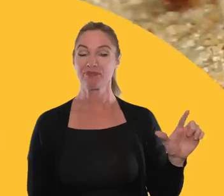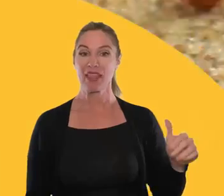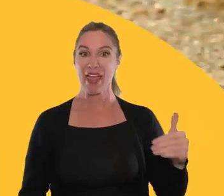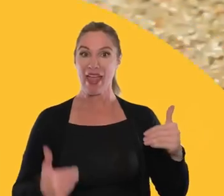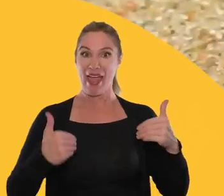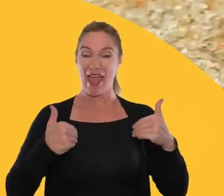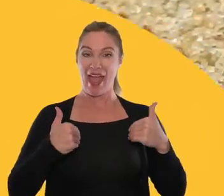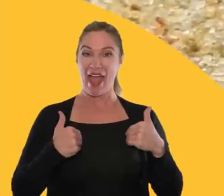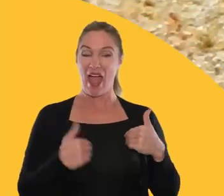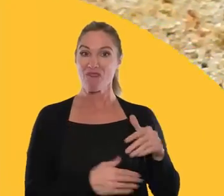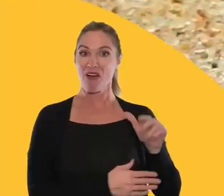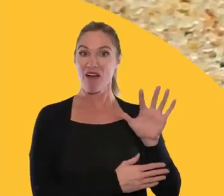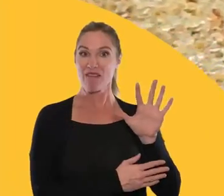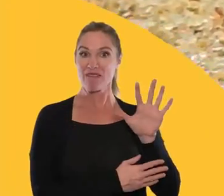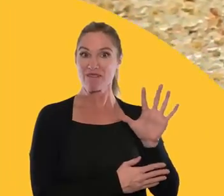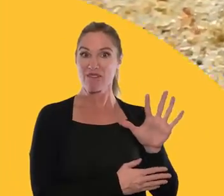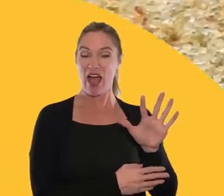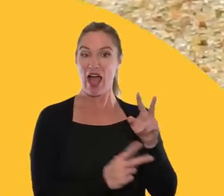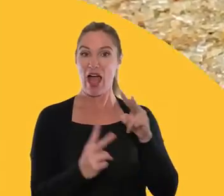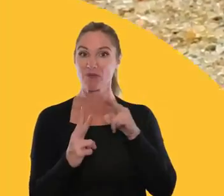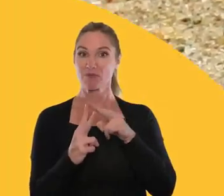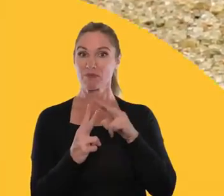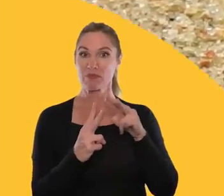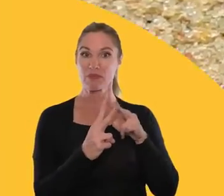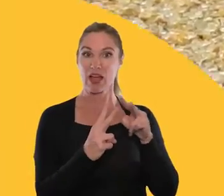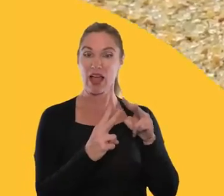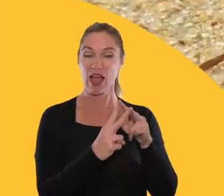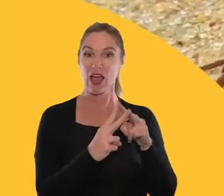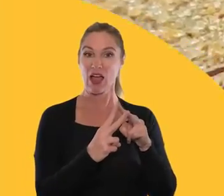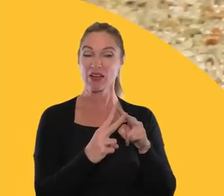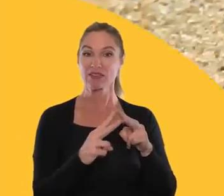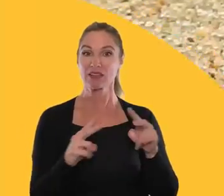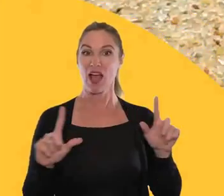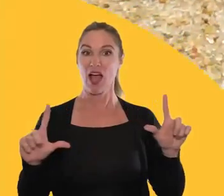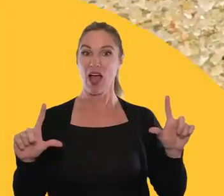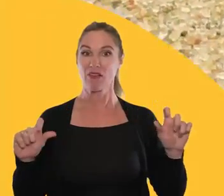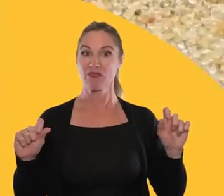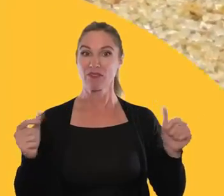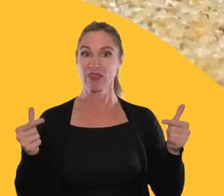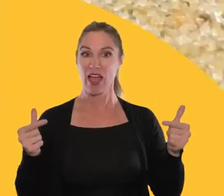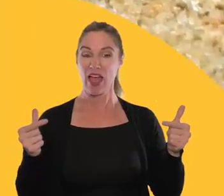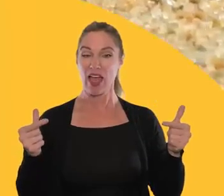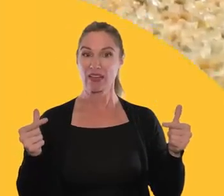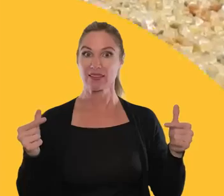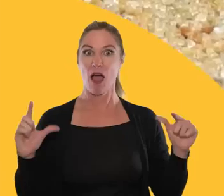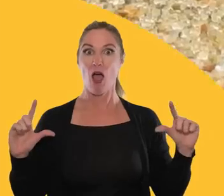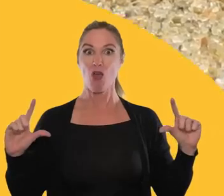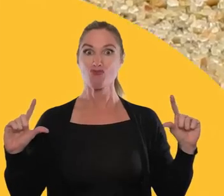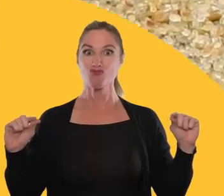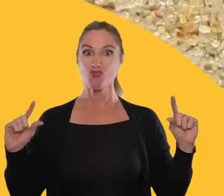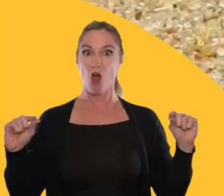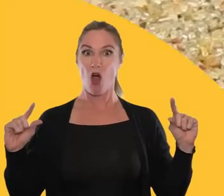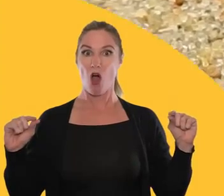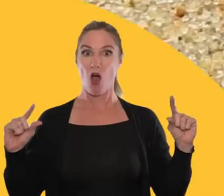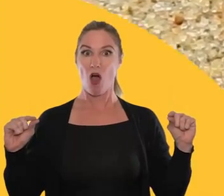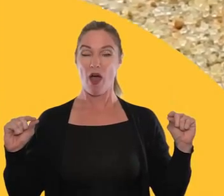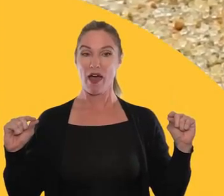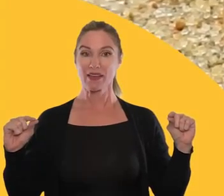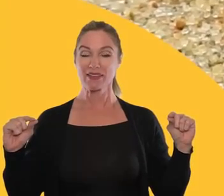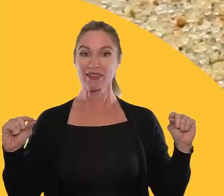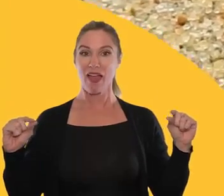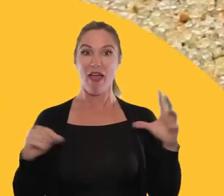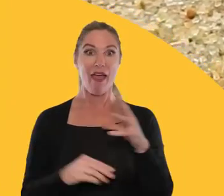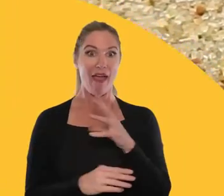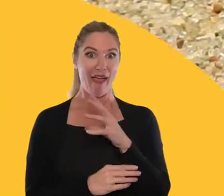True crabs have five pairs of legs, have claws on the end of